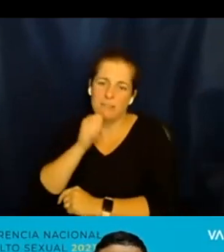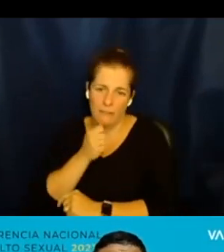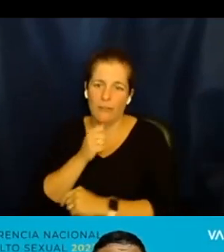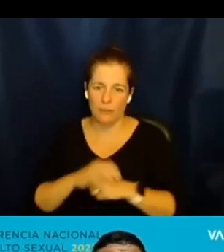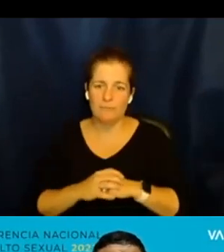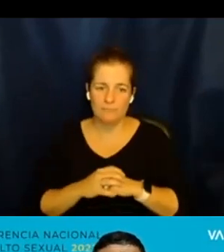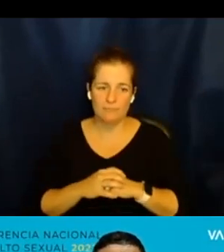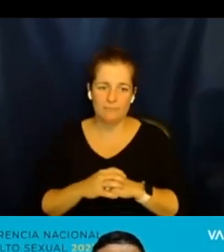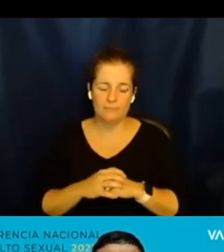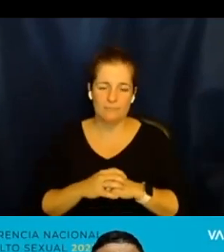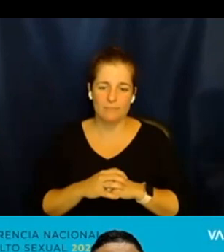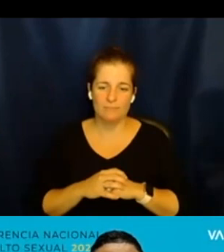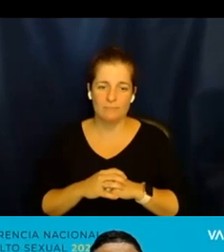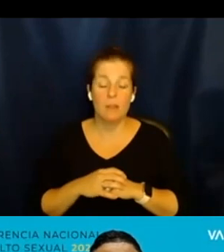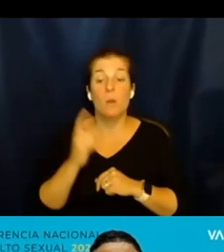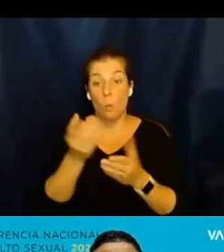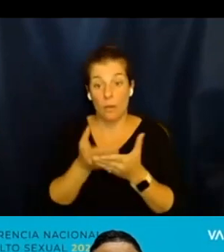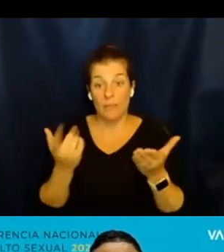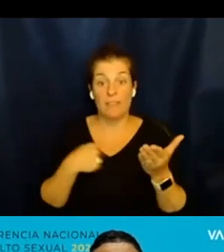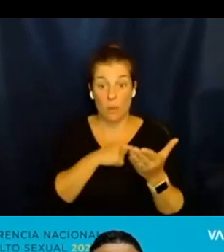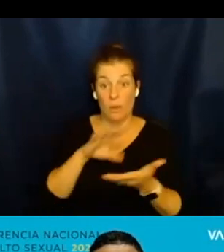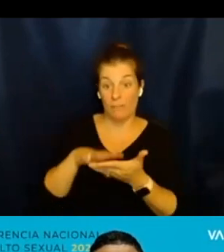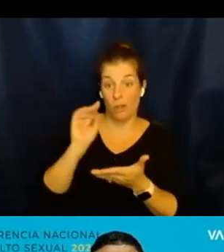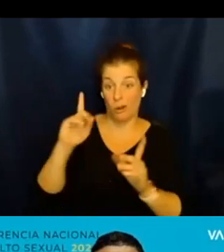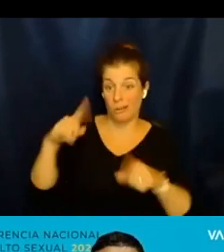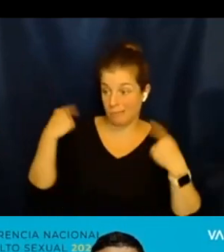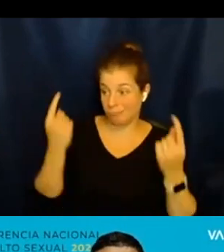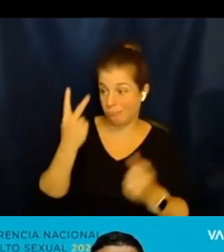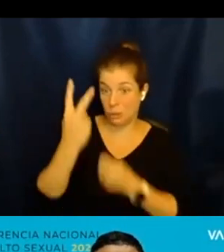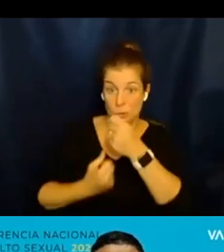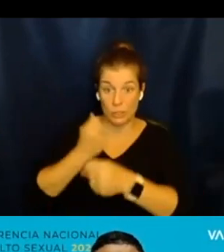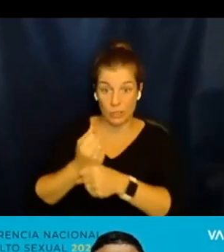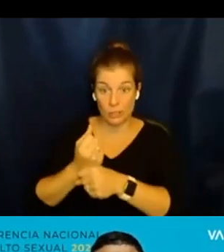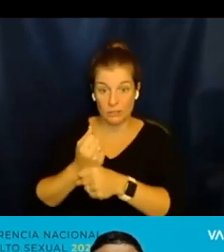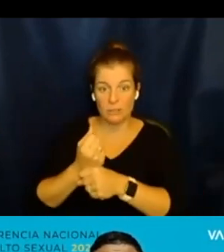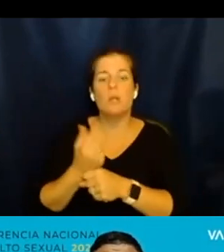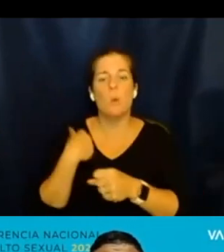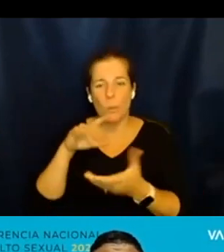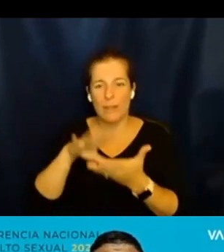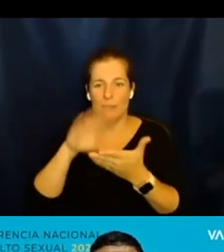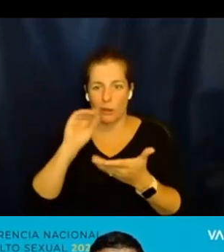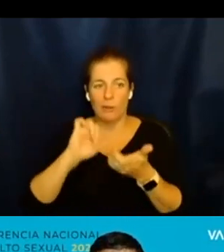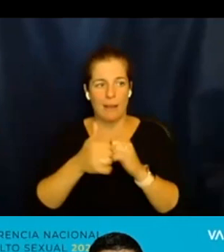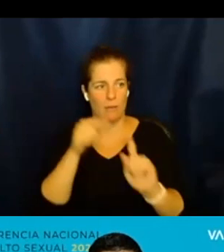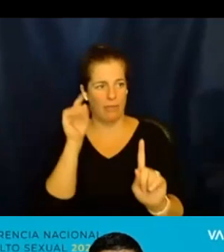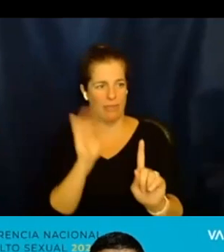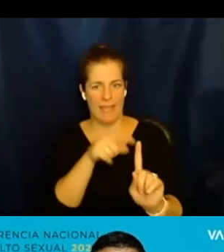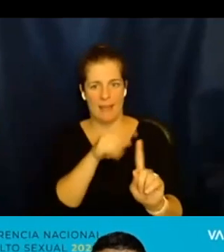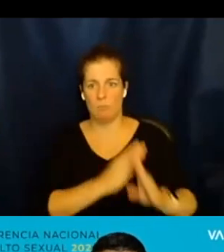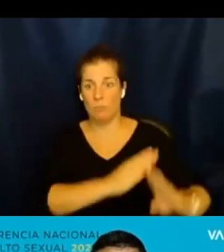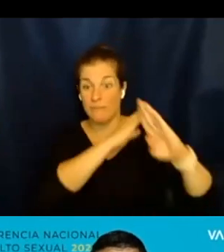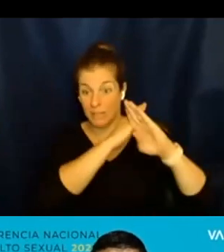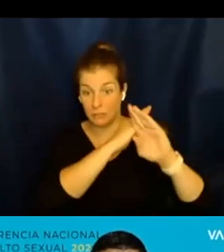in these last two years is how prevention is a